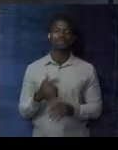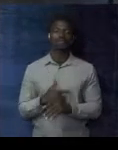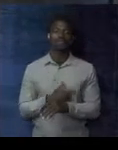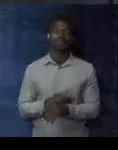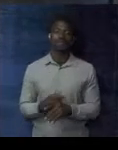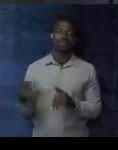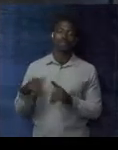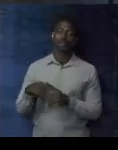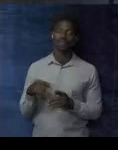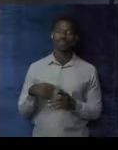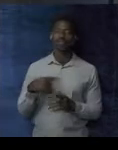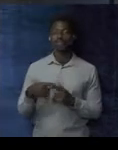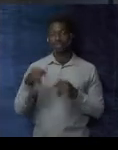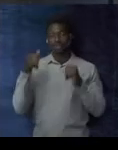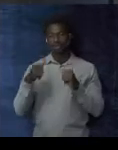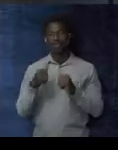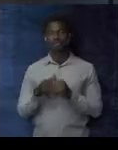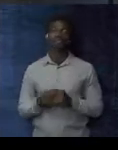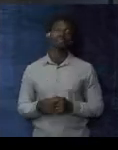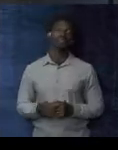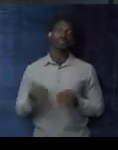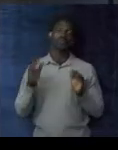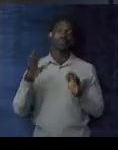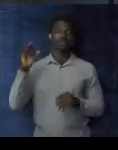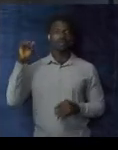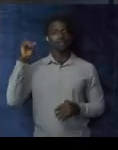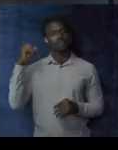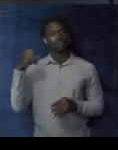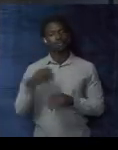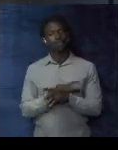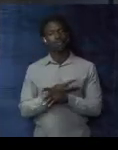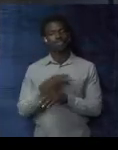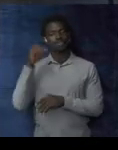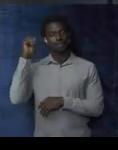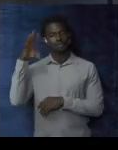packaged lessons. Till then, remain wonderful mathemagicians.